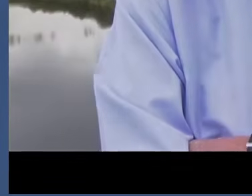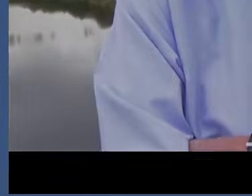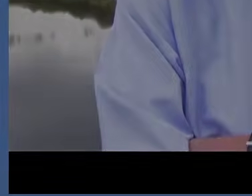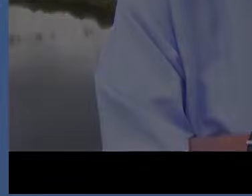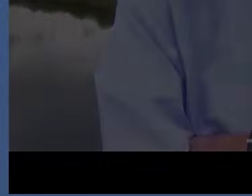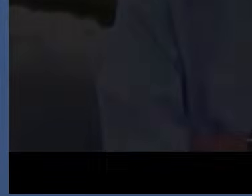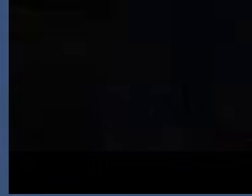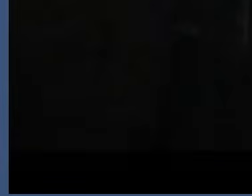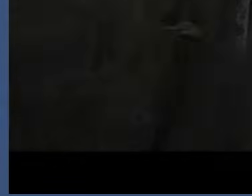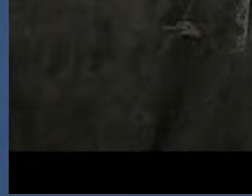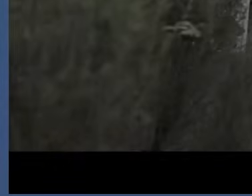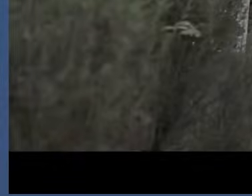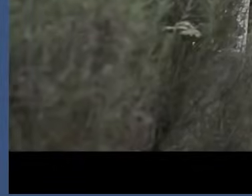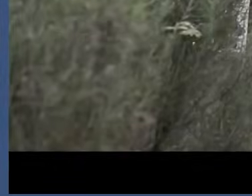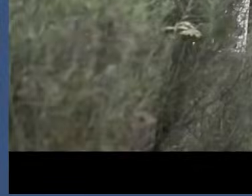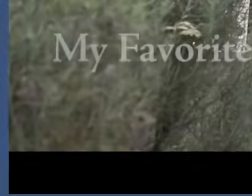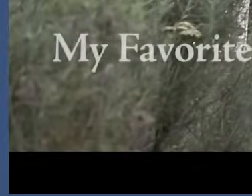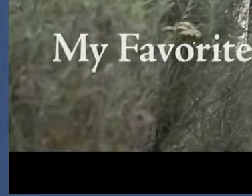places.